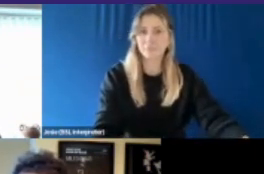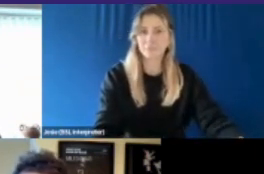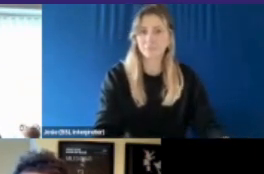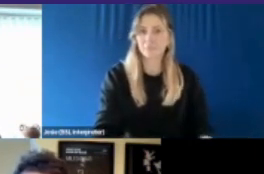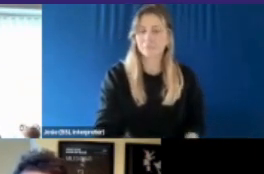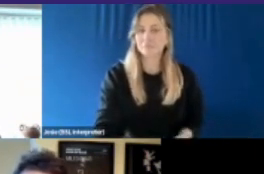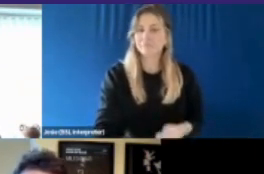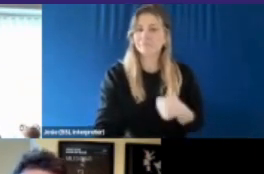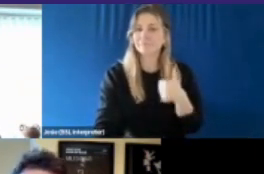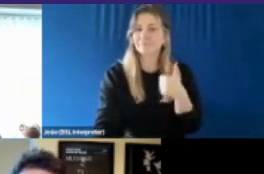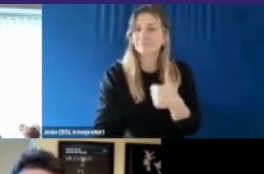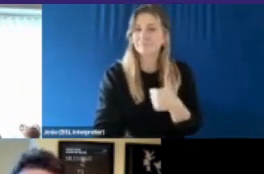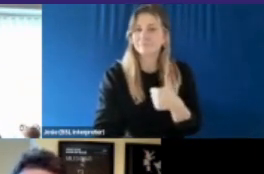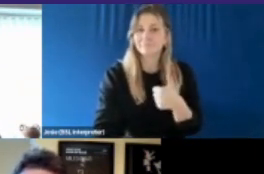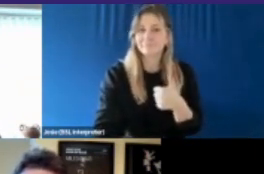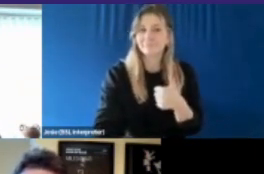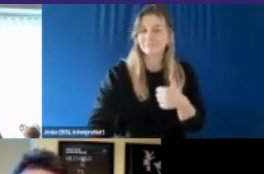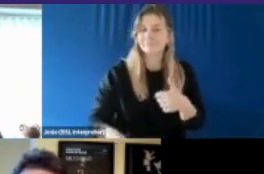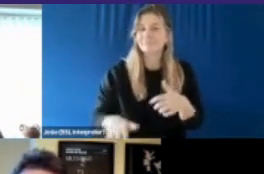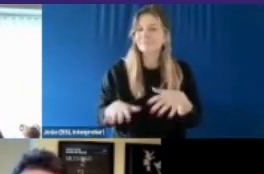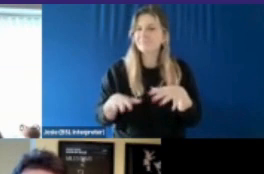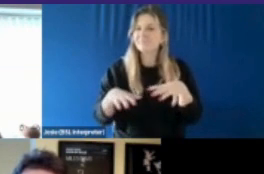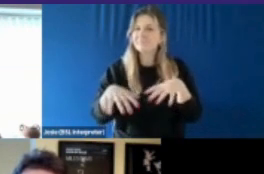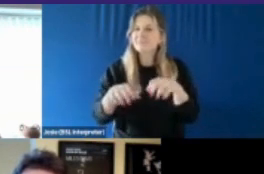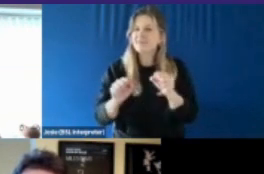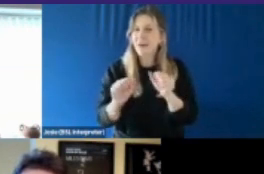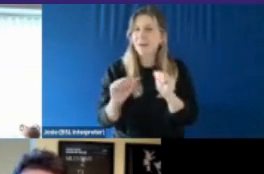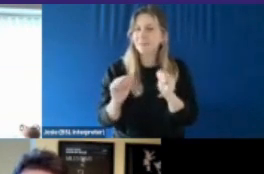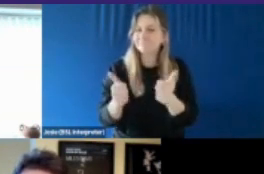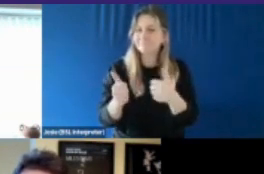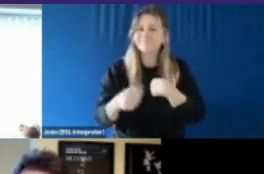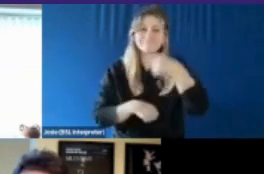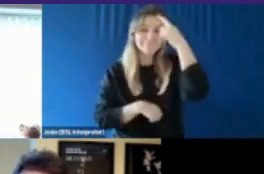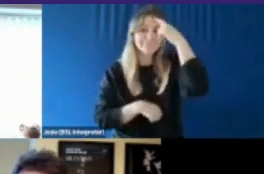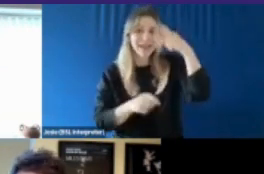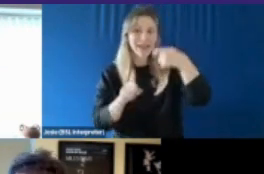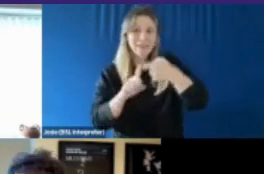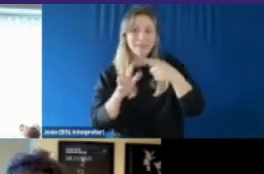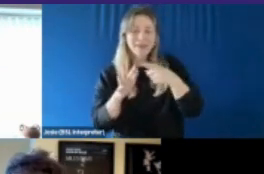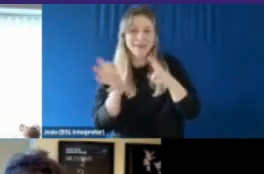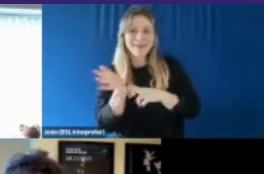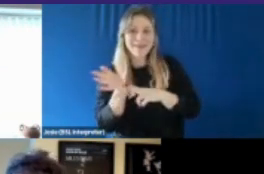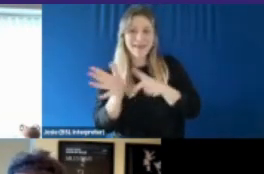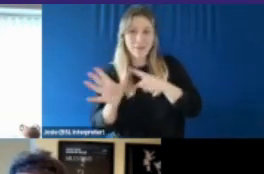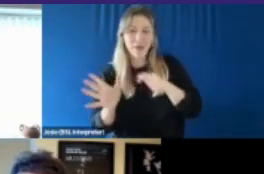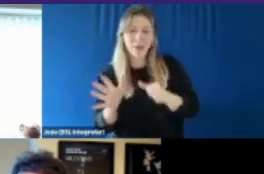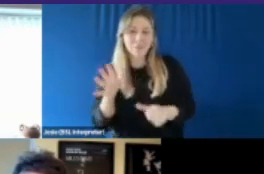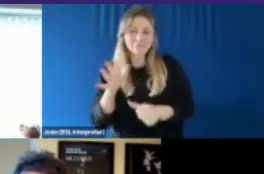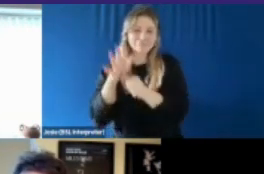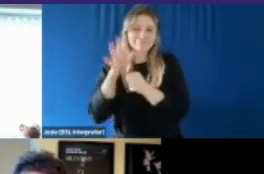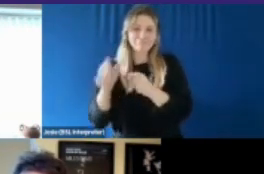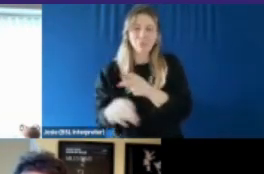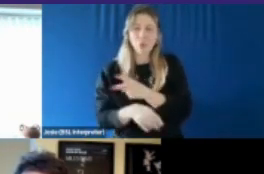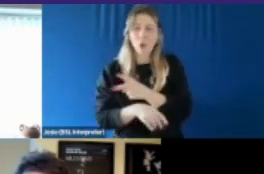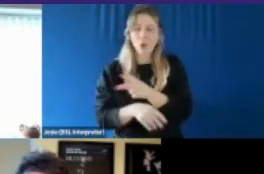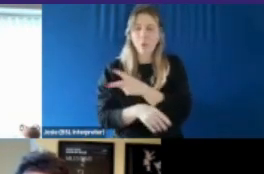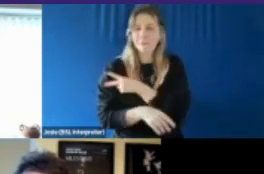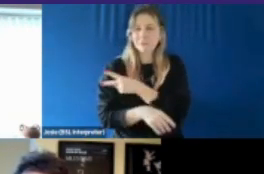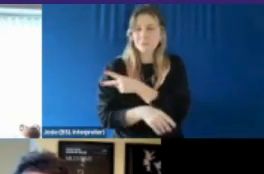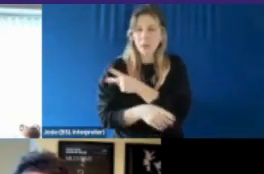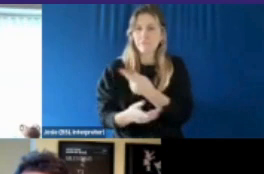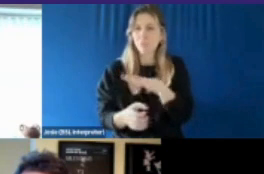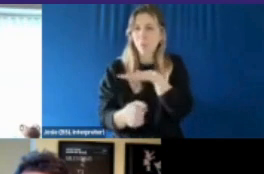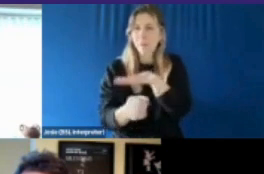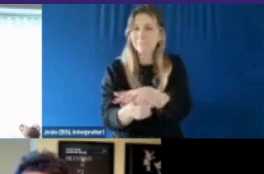Okay, I think we'll go ahead and get started. I'm Kenna. I'm Senior Officer for Place-Based Peer Learning, and